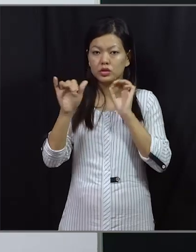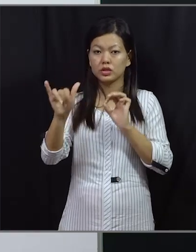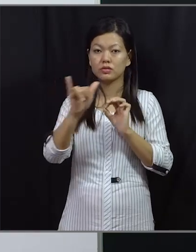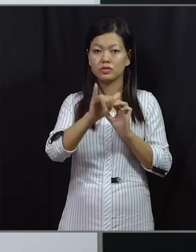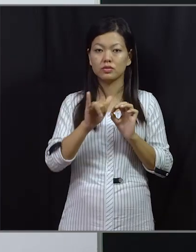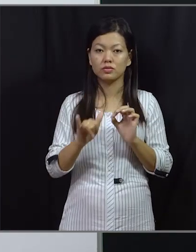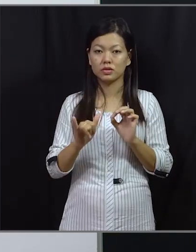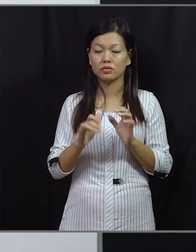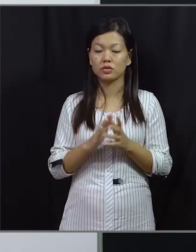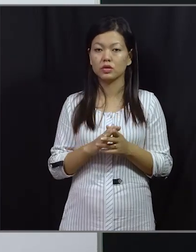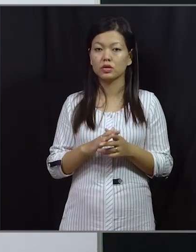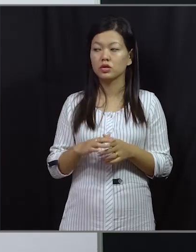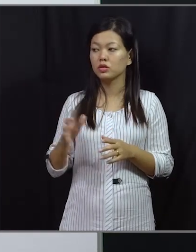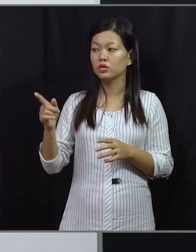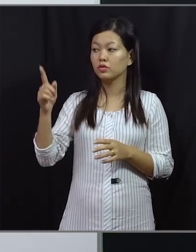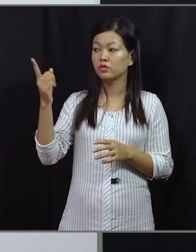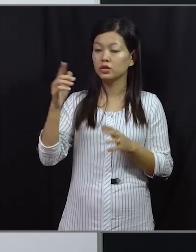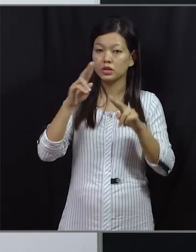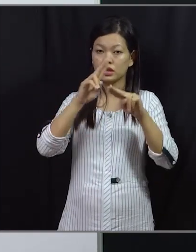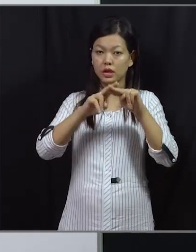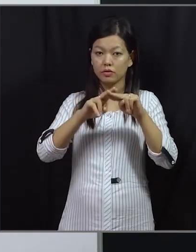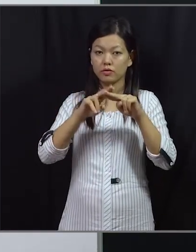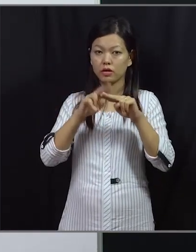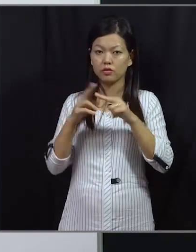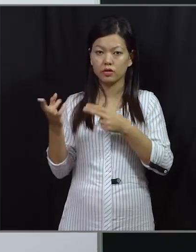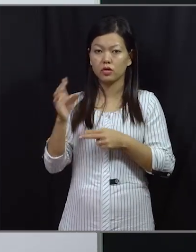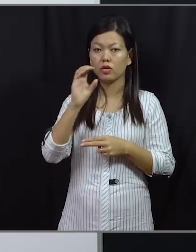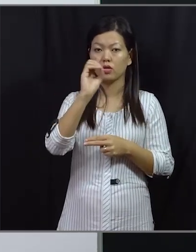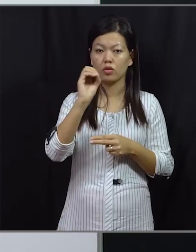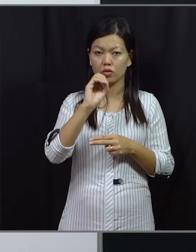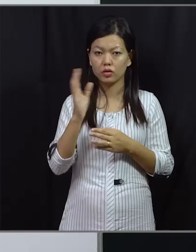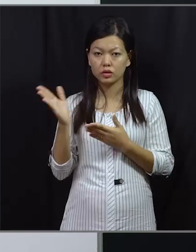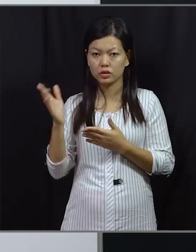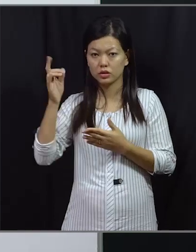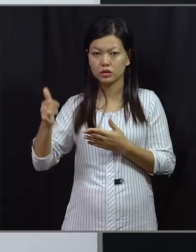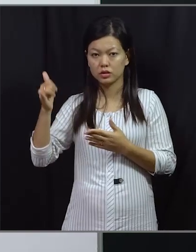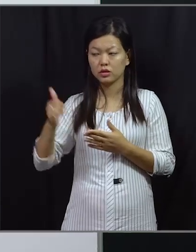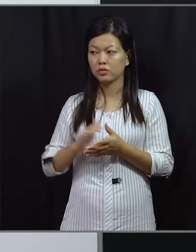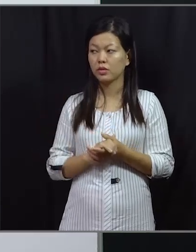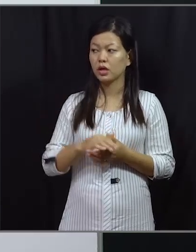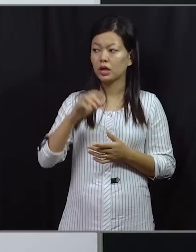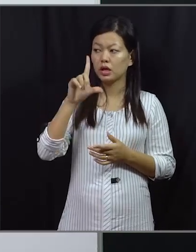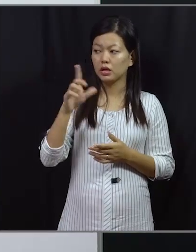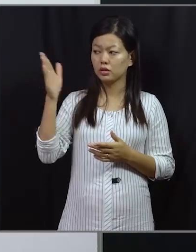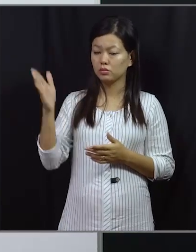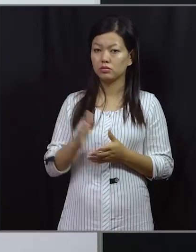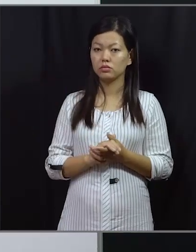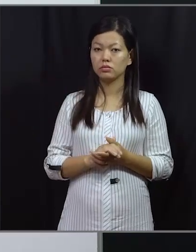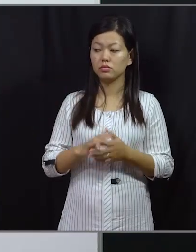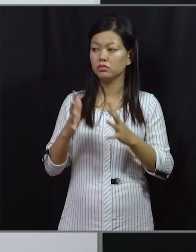L appears twice, so we will write only once, and then O appears again, so we'll leave it, and then W. And